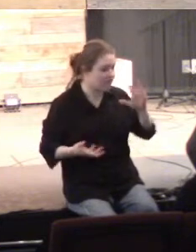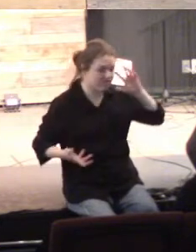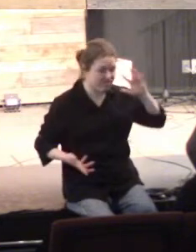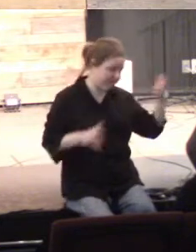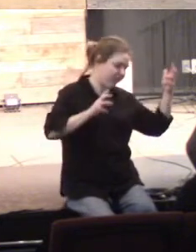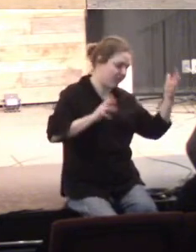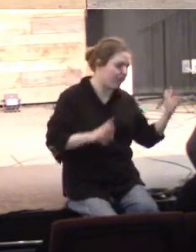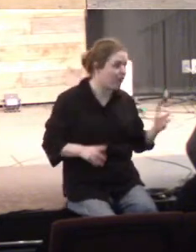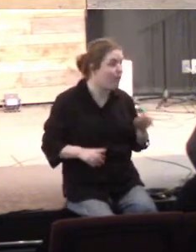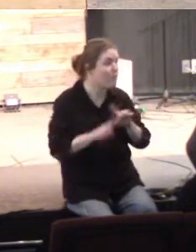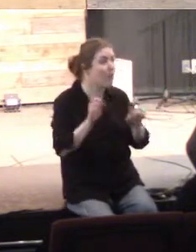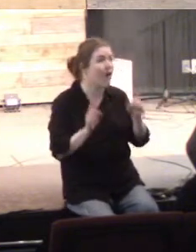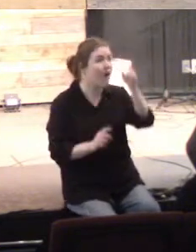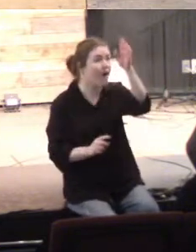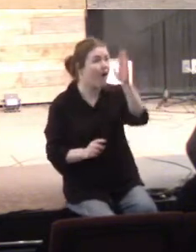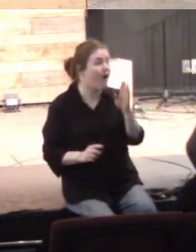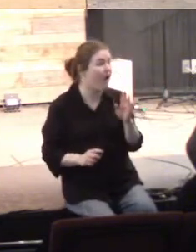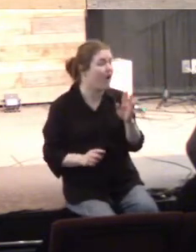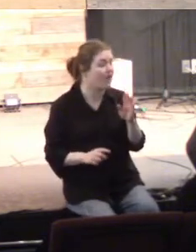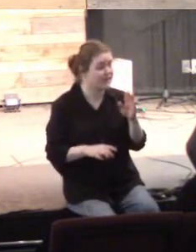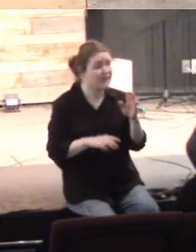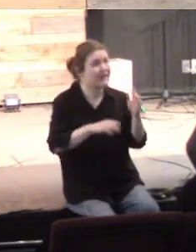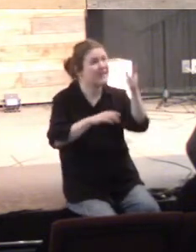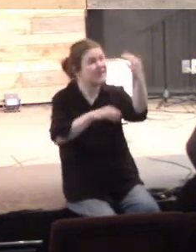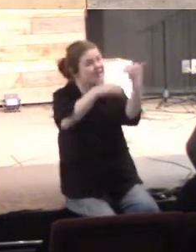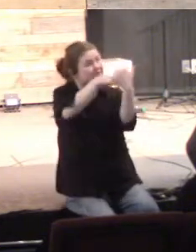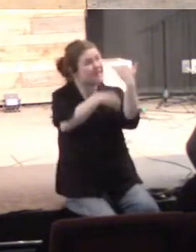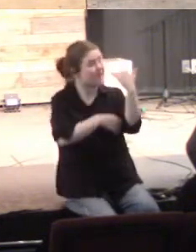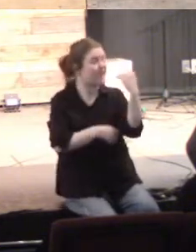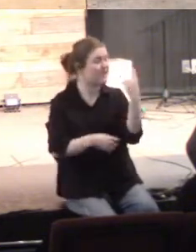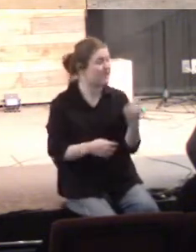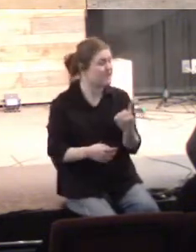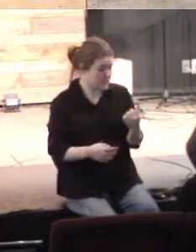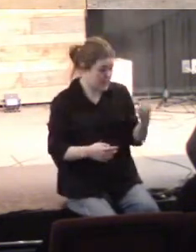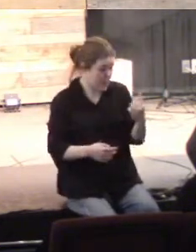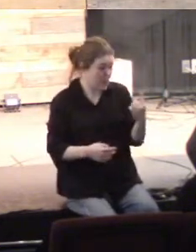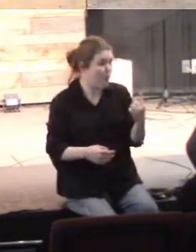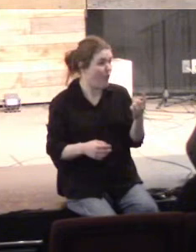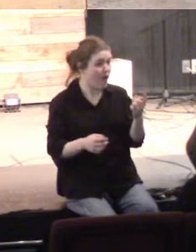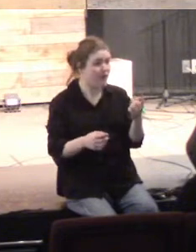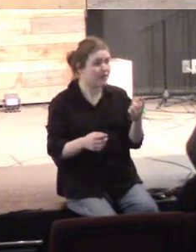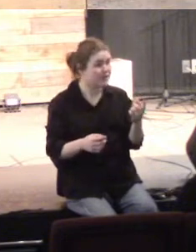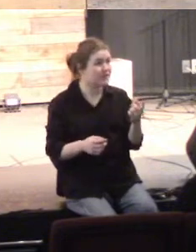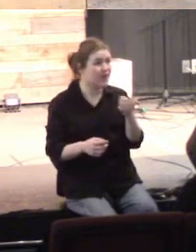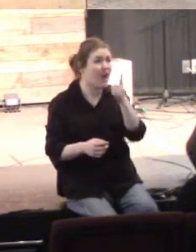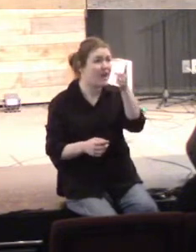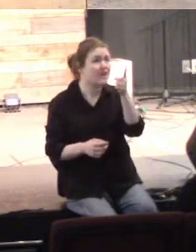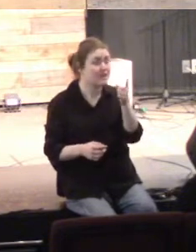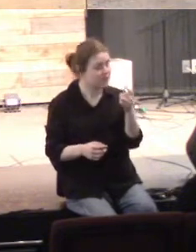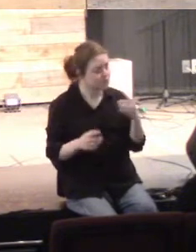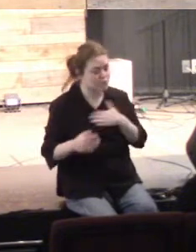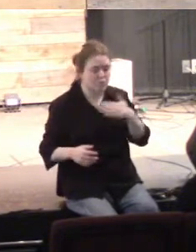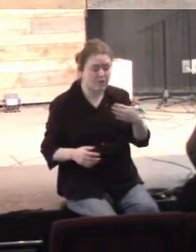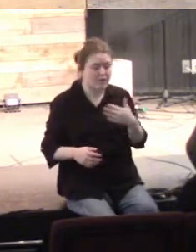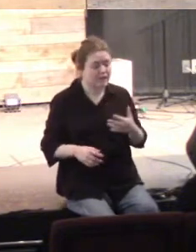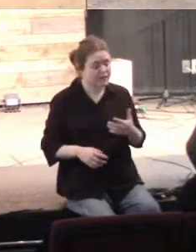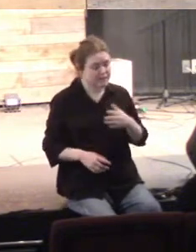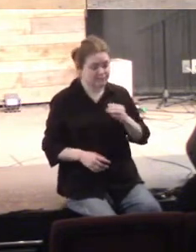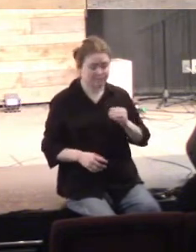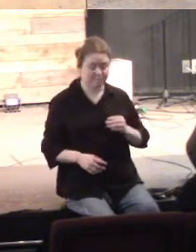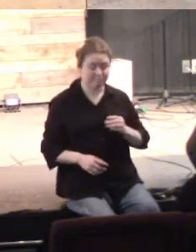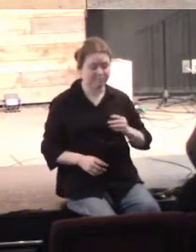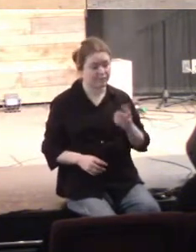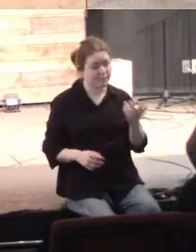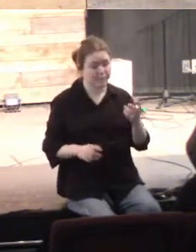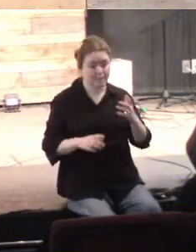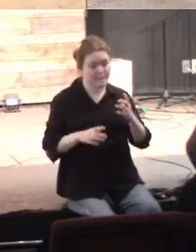God, he sends someone to us who is willing to overcome their disgust. Maybe they're disgust of